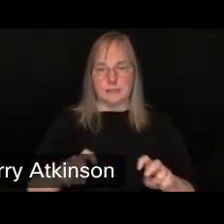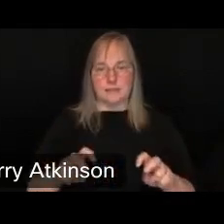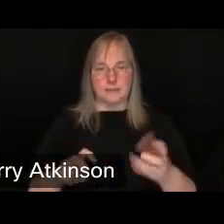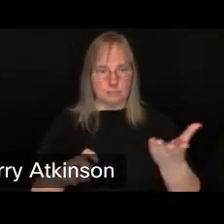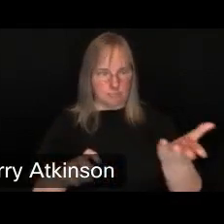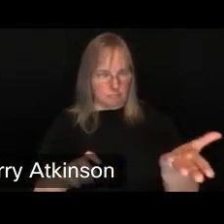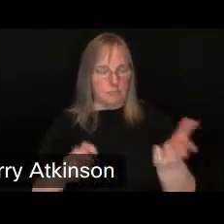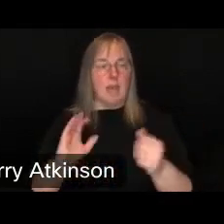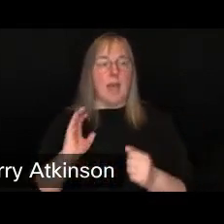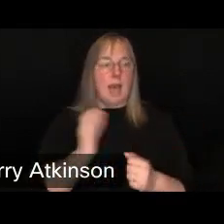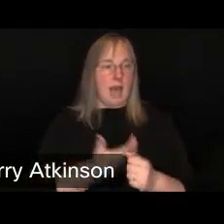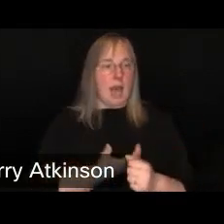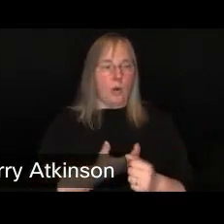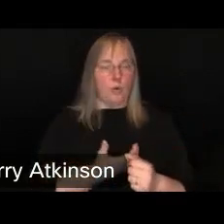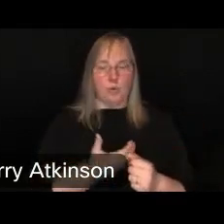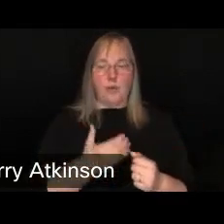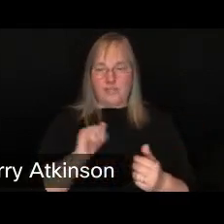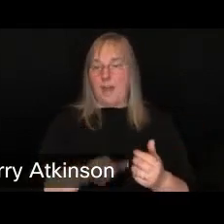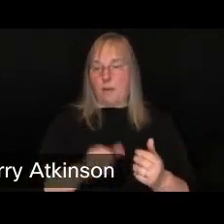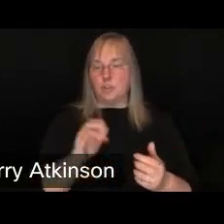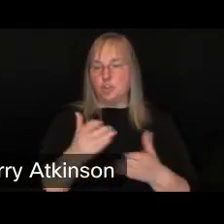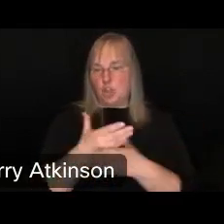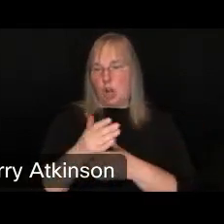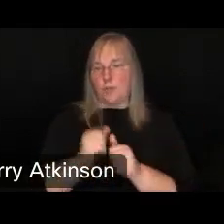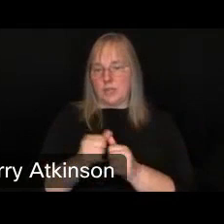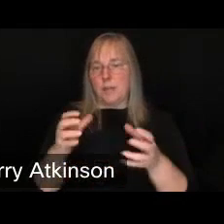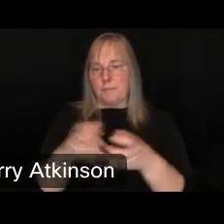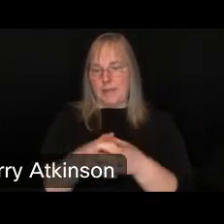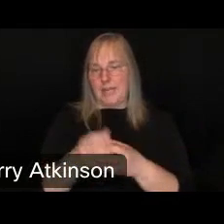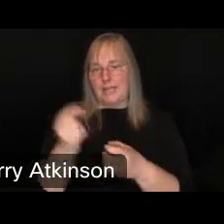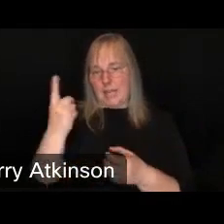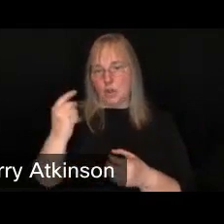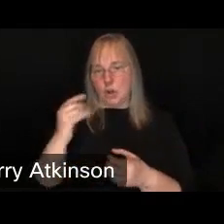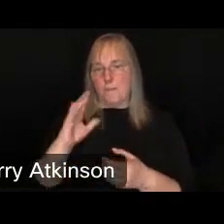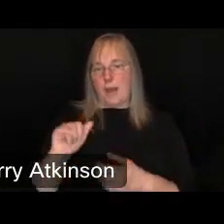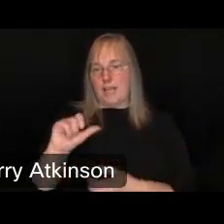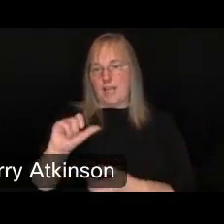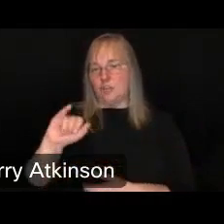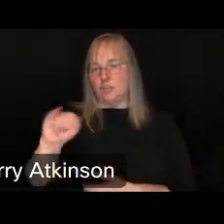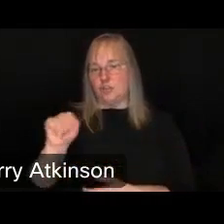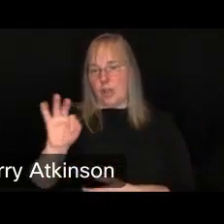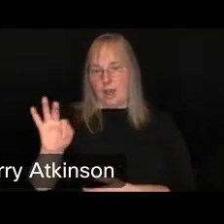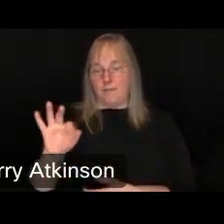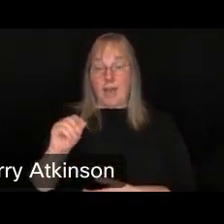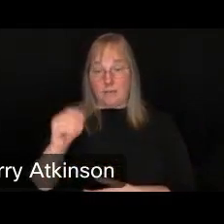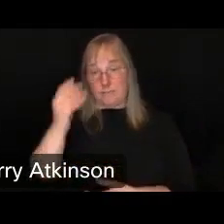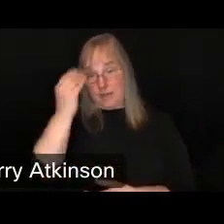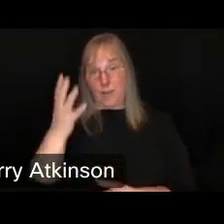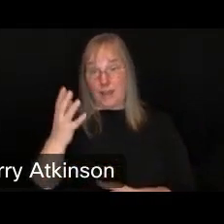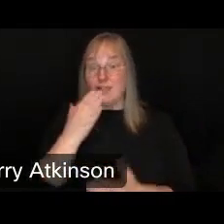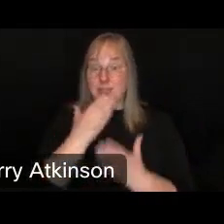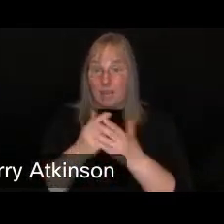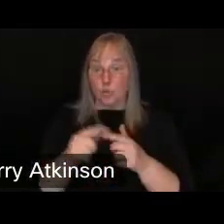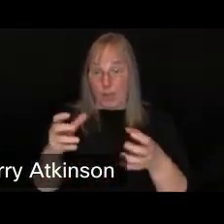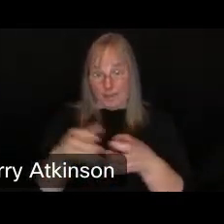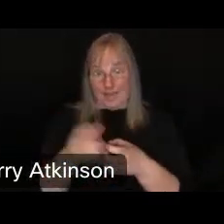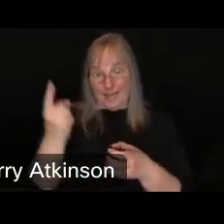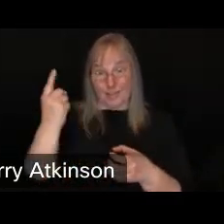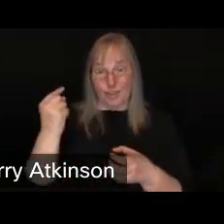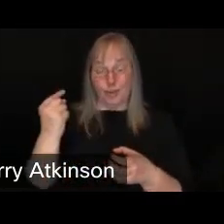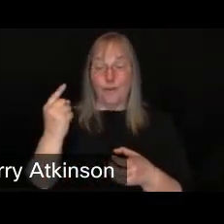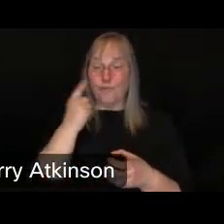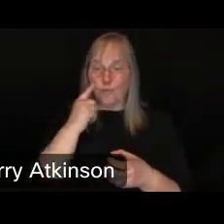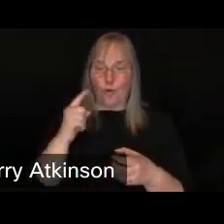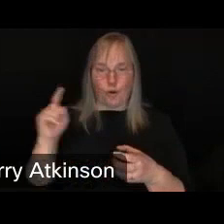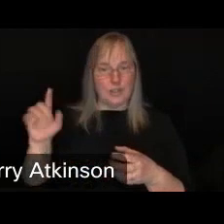with committee last year by Jeff. At that point, and by the way, thanks to committee last year for taking on a